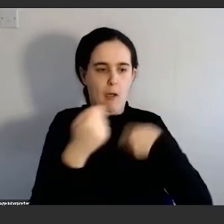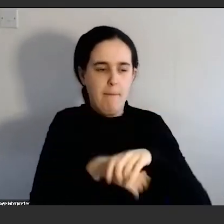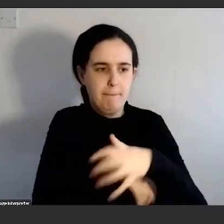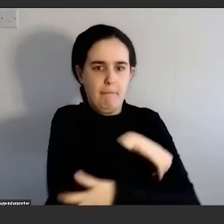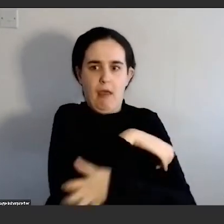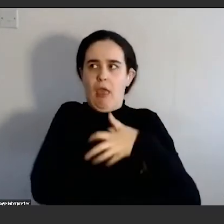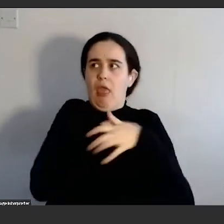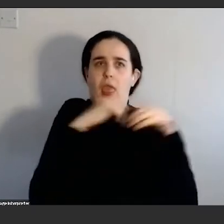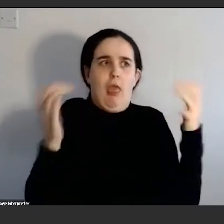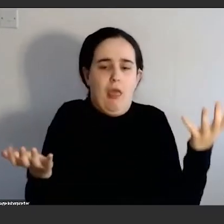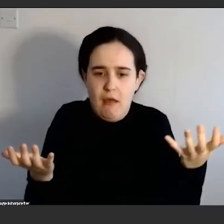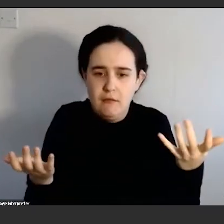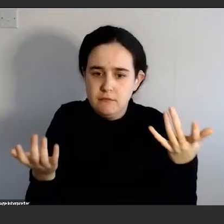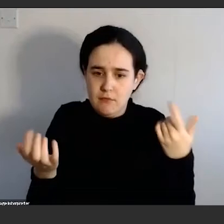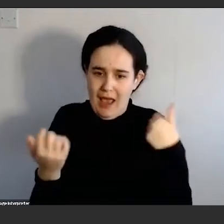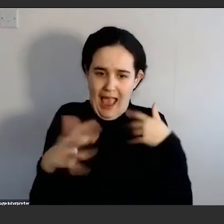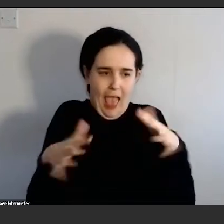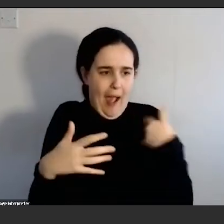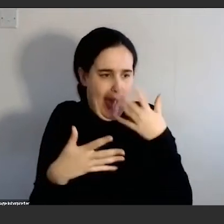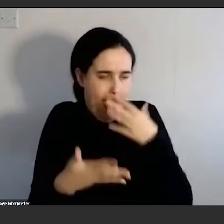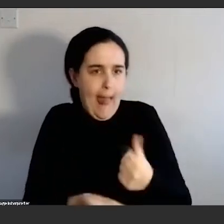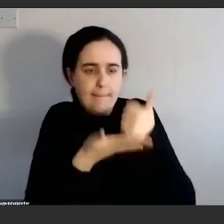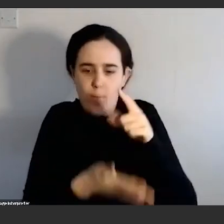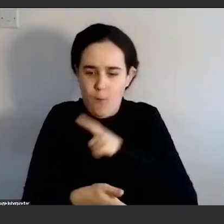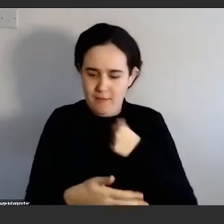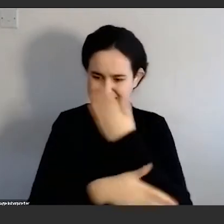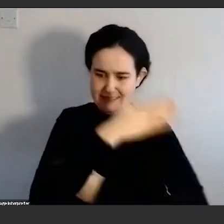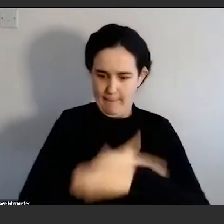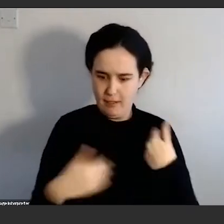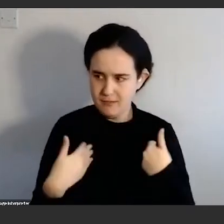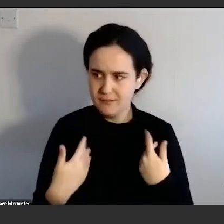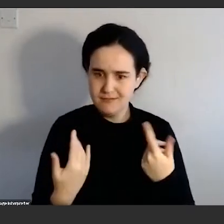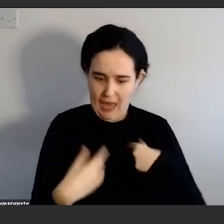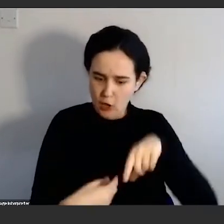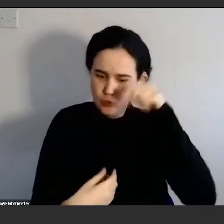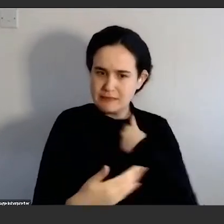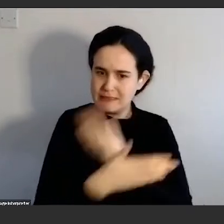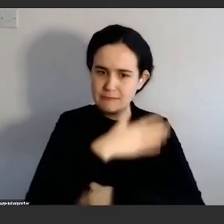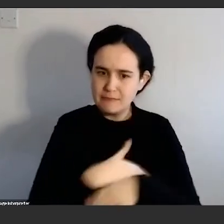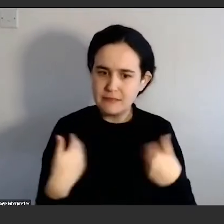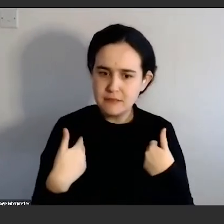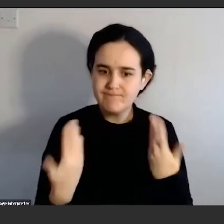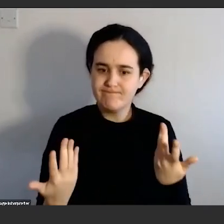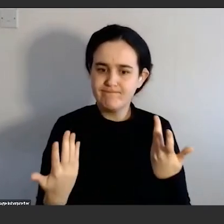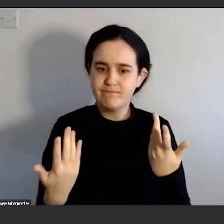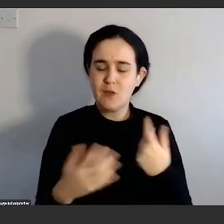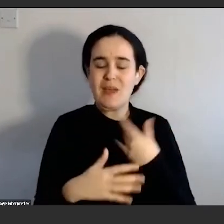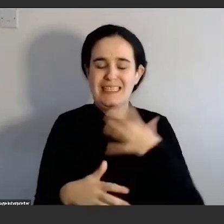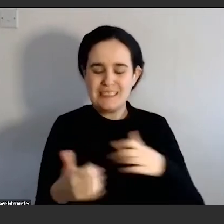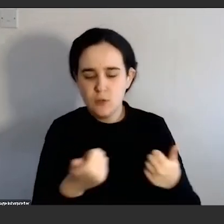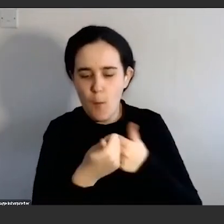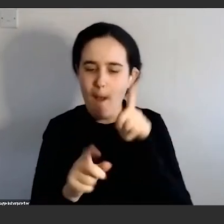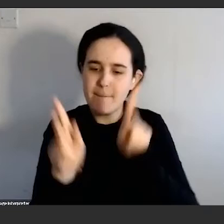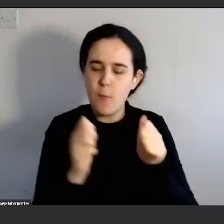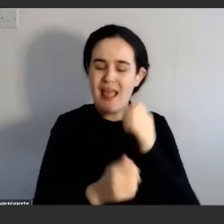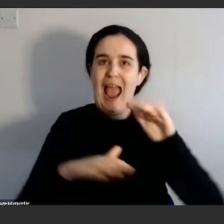be the difference between life and death for people with disabilities. I'll stop there. Thank you. Thanks, Tom. I will come back to you. I do want to